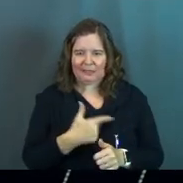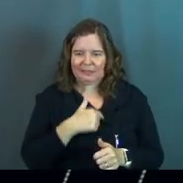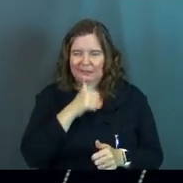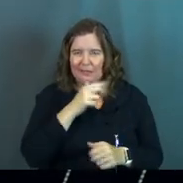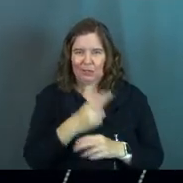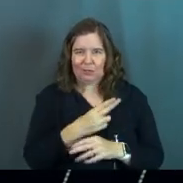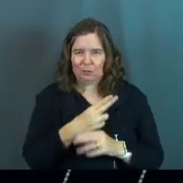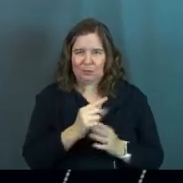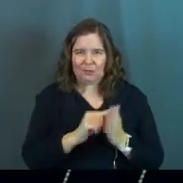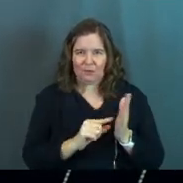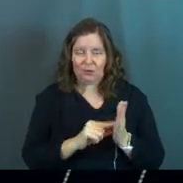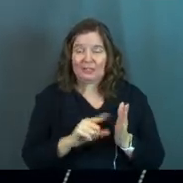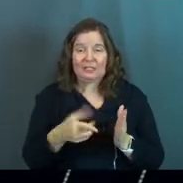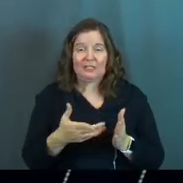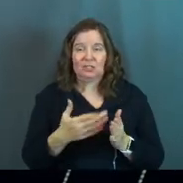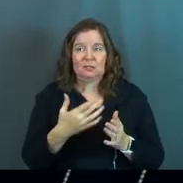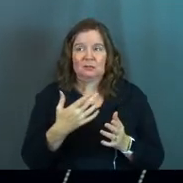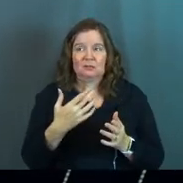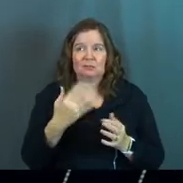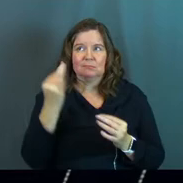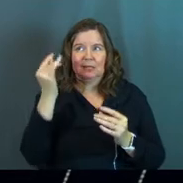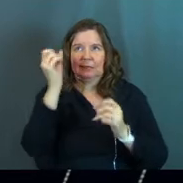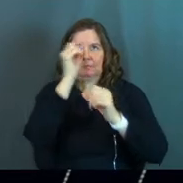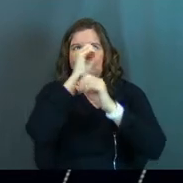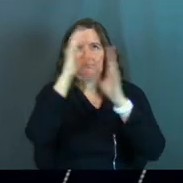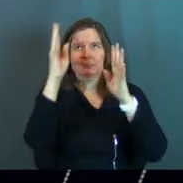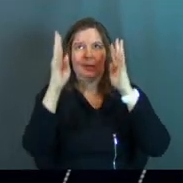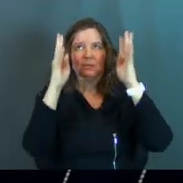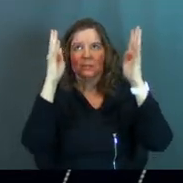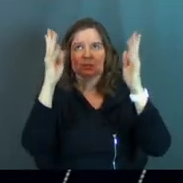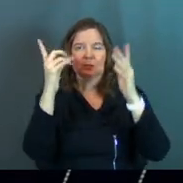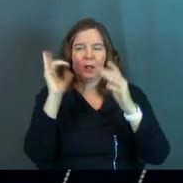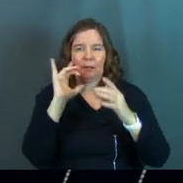he's not using verses. He's just exercising his imagination.